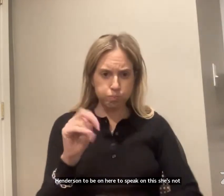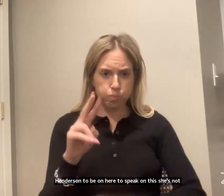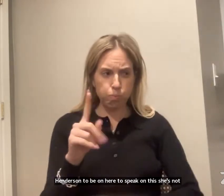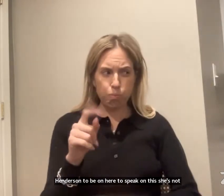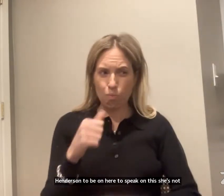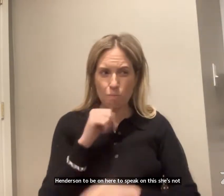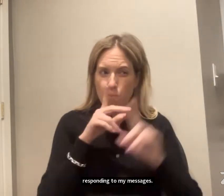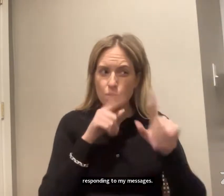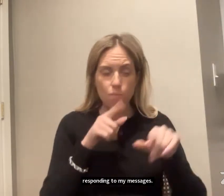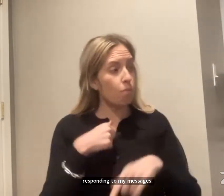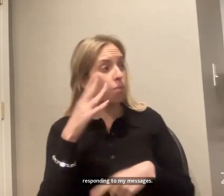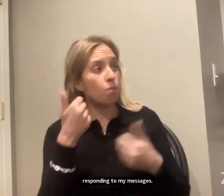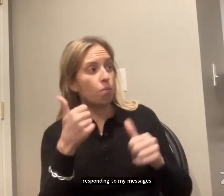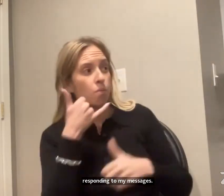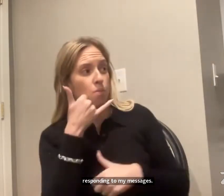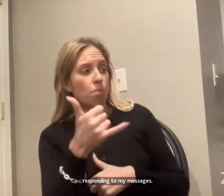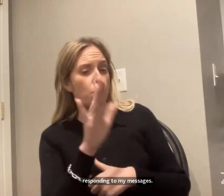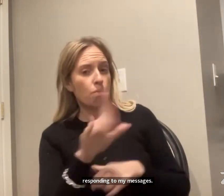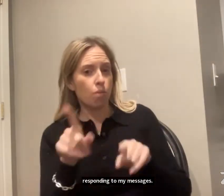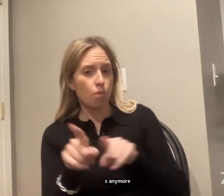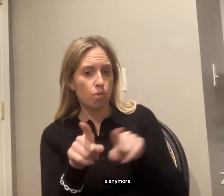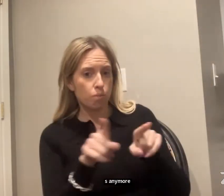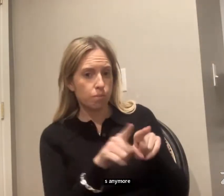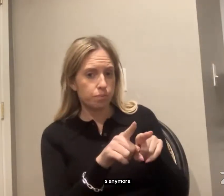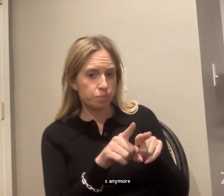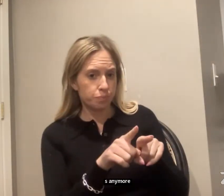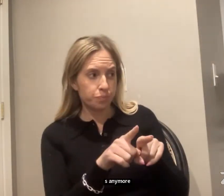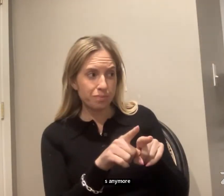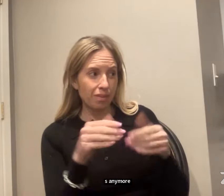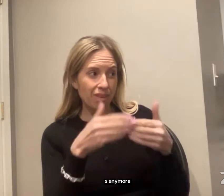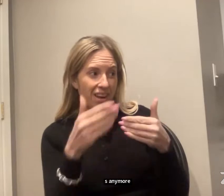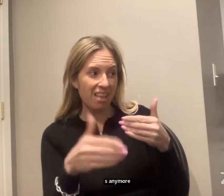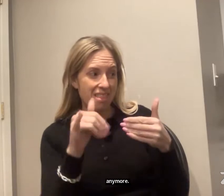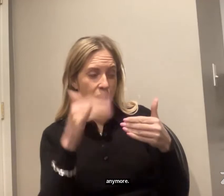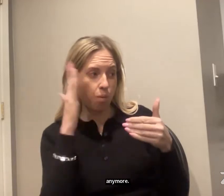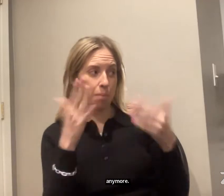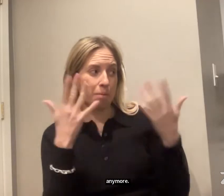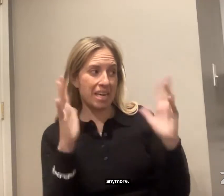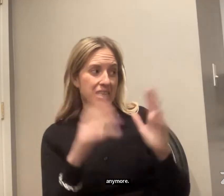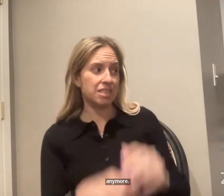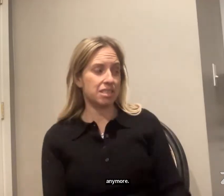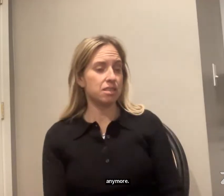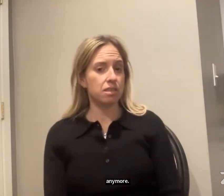to call her as well. Mhm. And then that's going to be it.